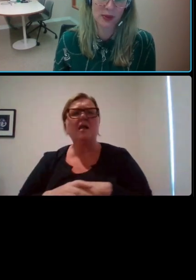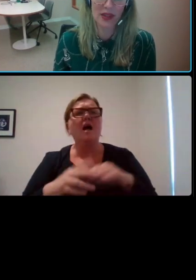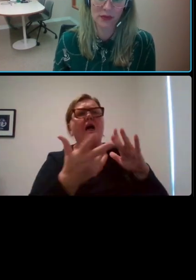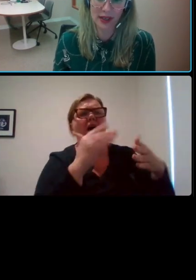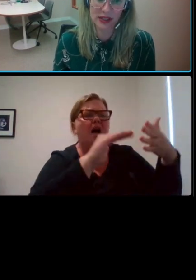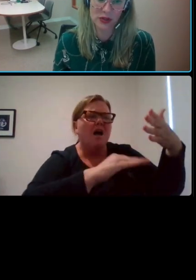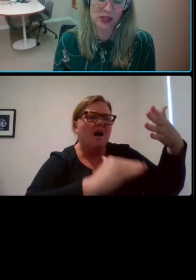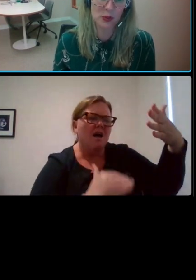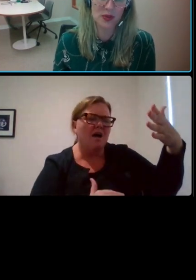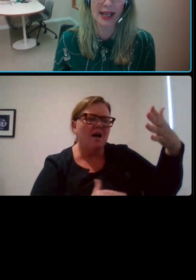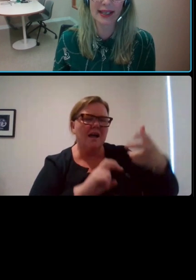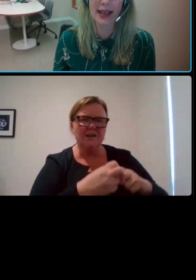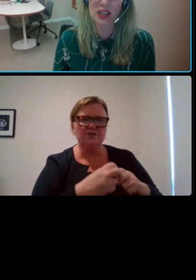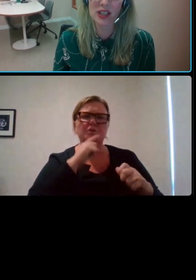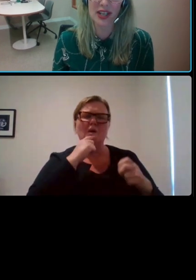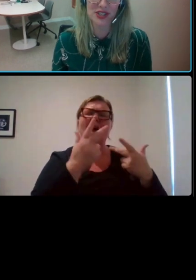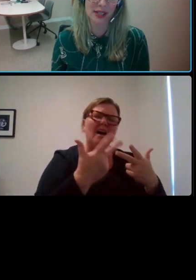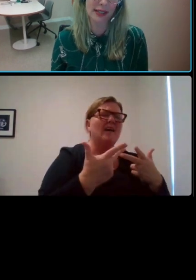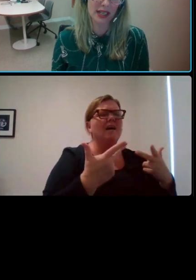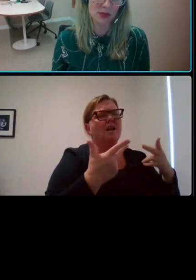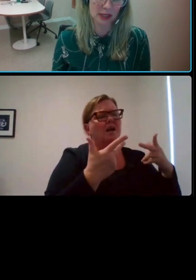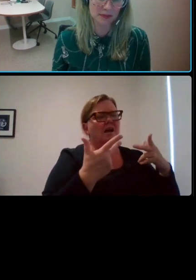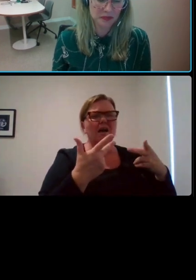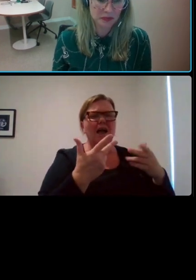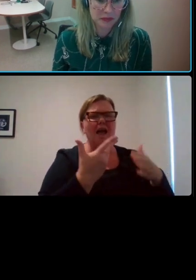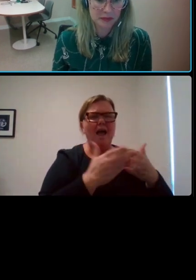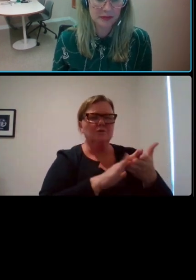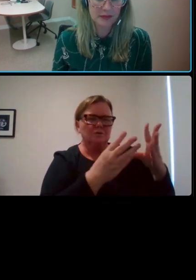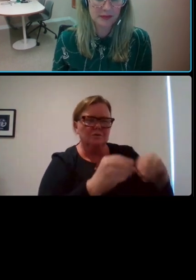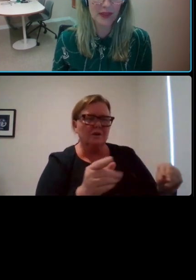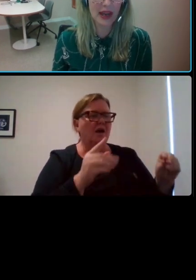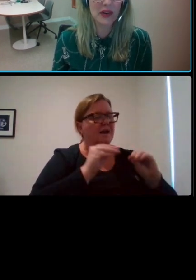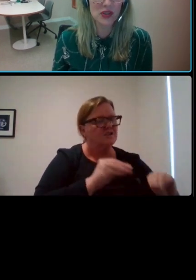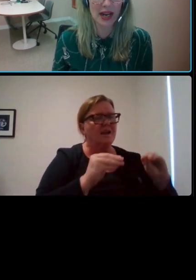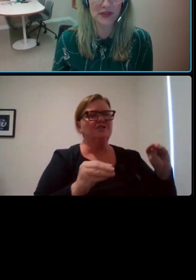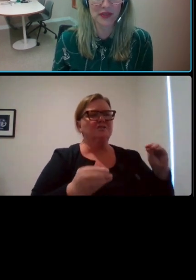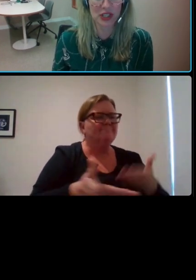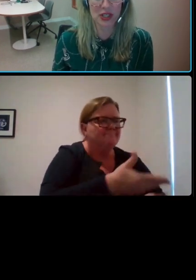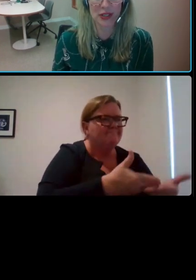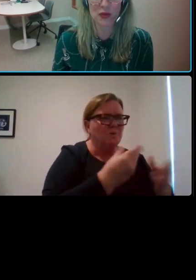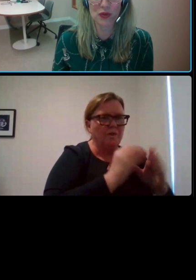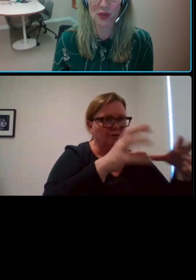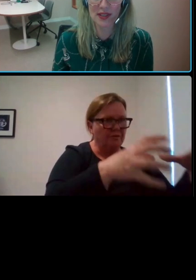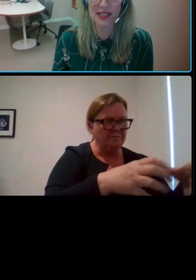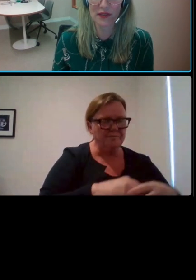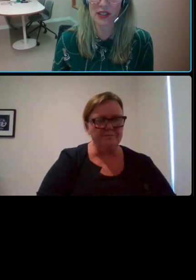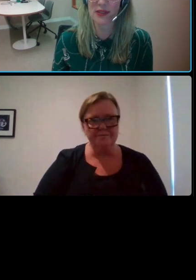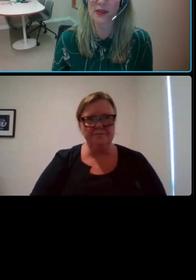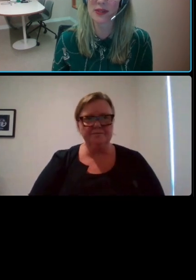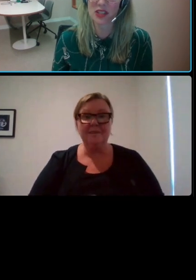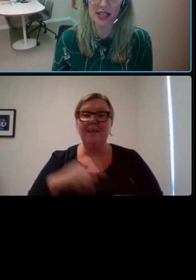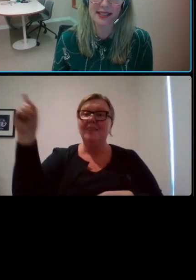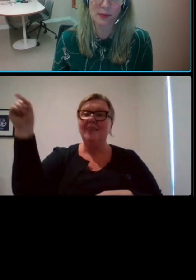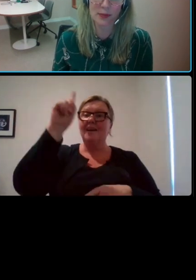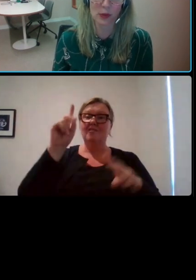addressed with other regulatory tools like education and engagement. The current draft definition draws on the